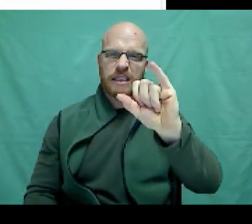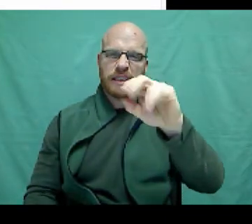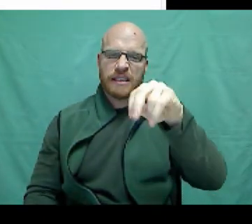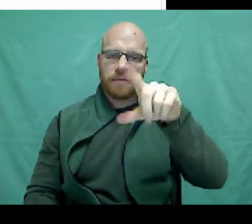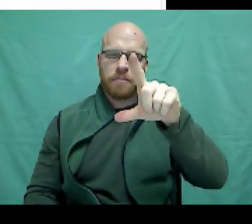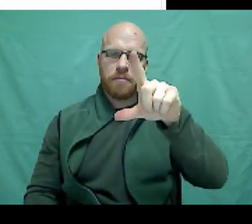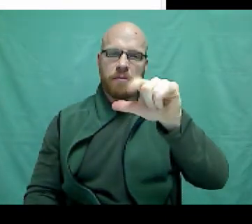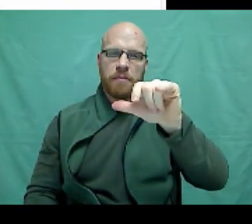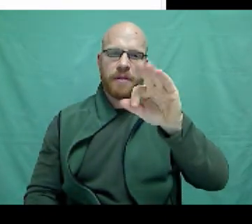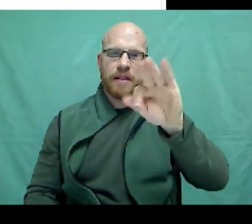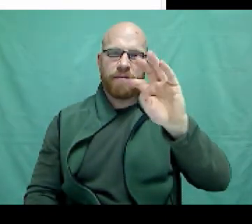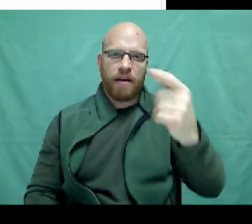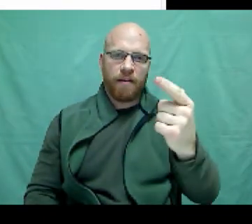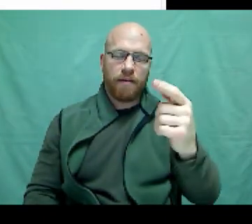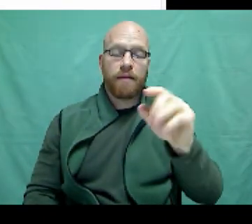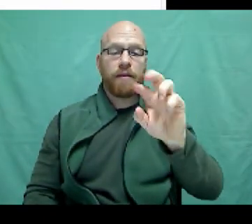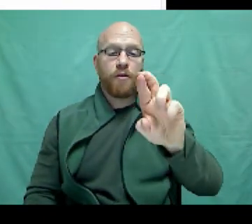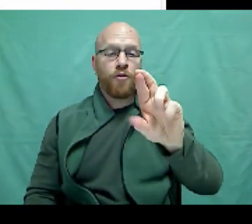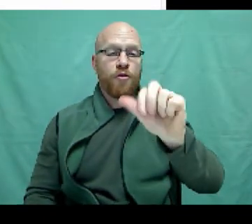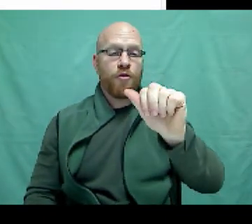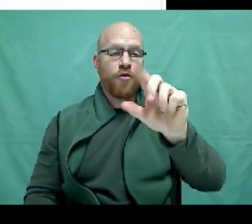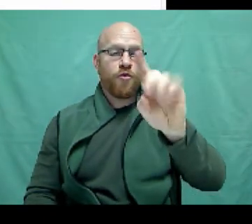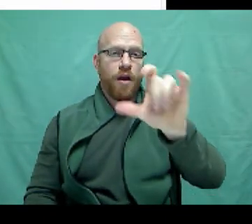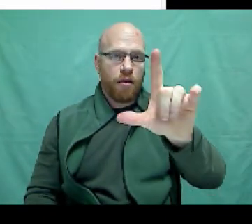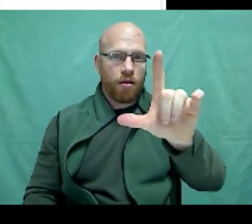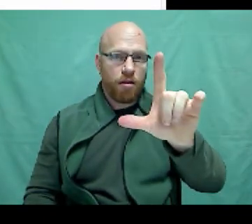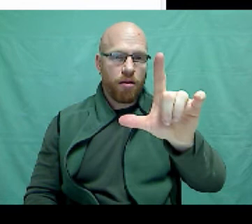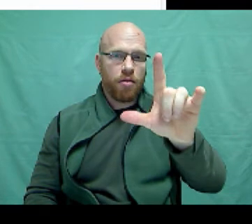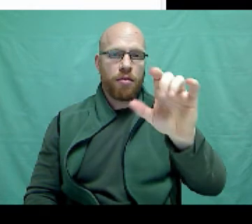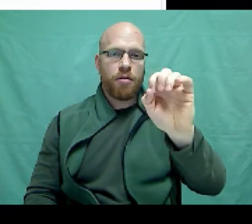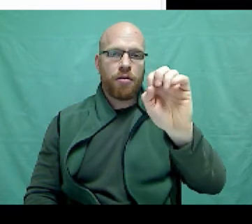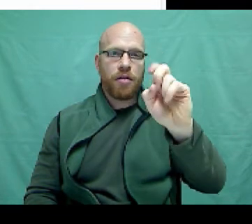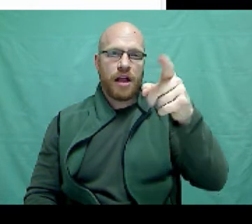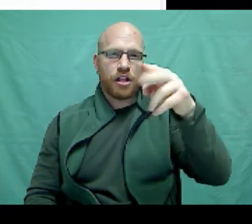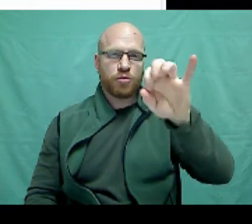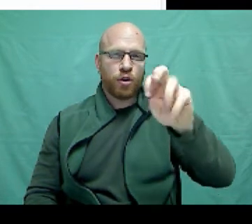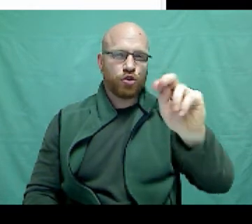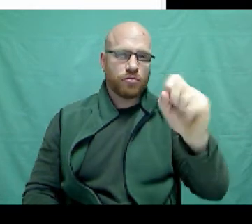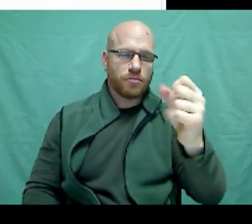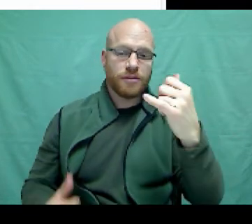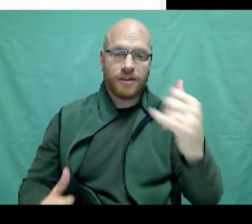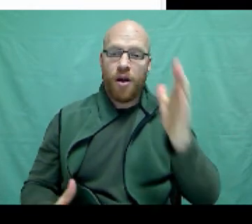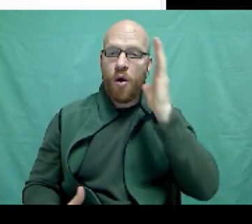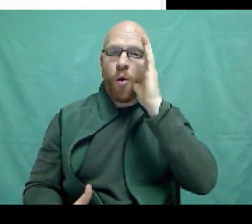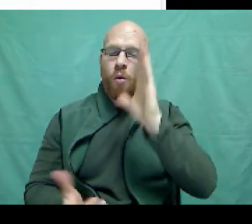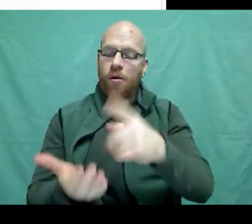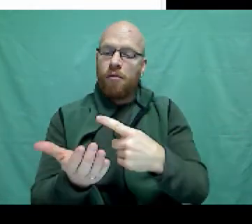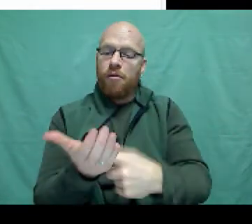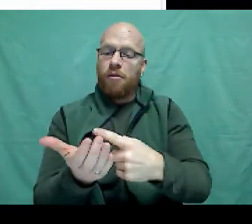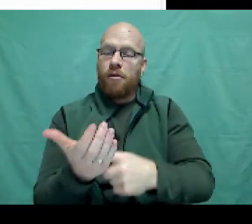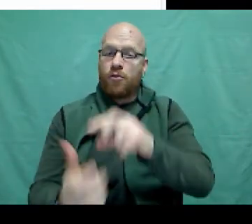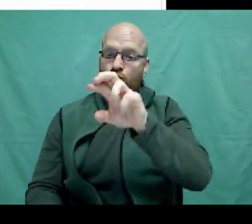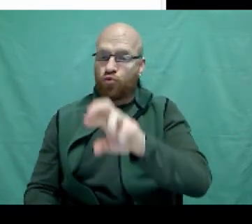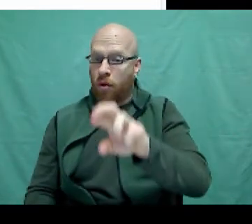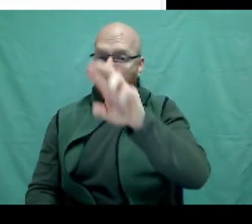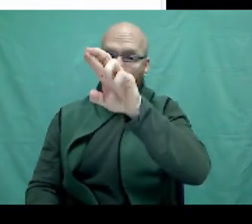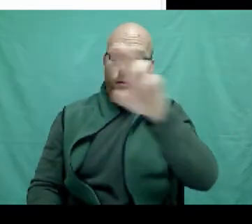simplifying radical expressions, and square roots specifically.